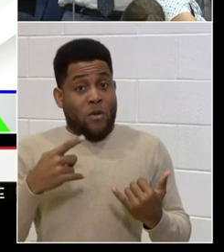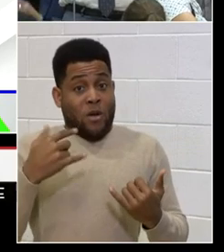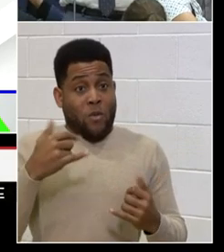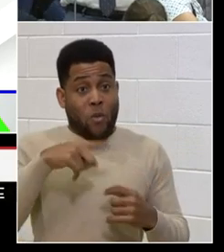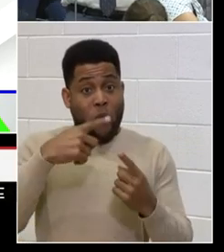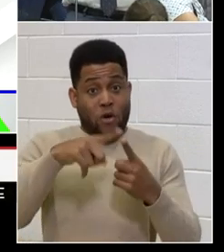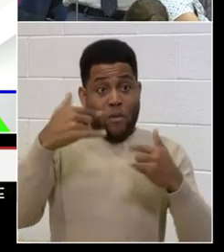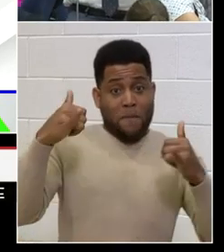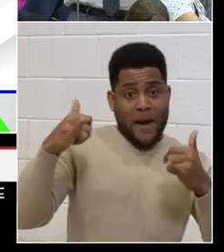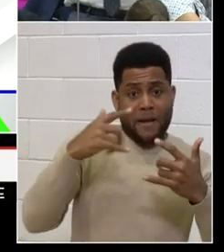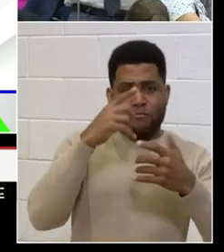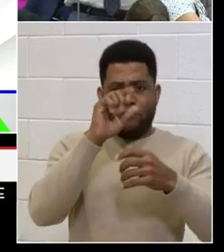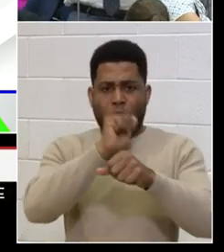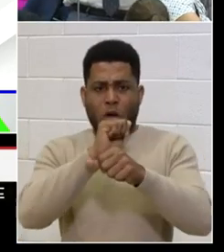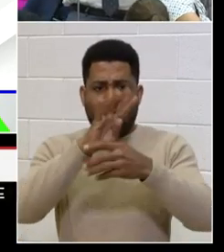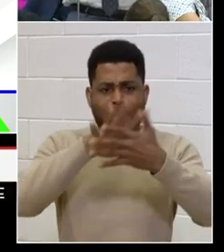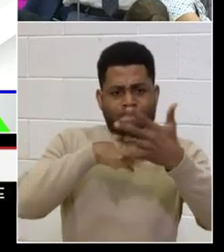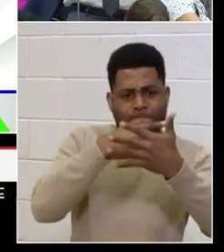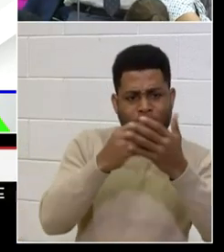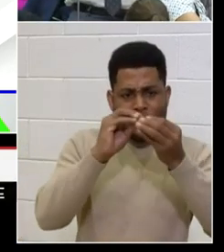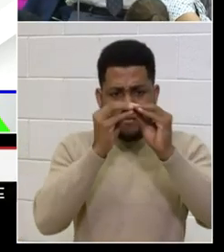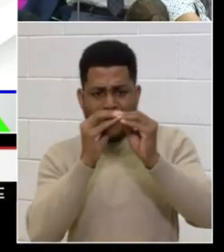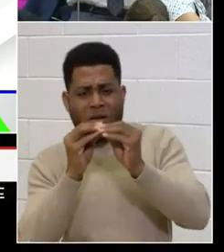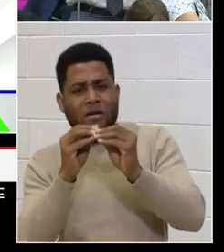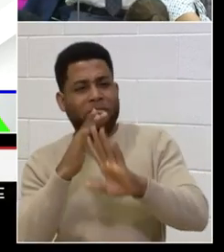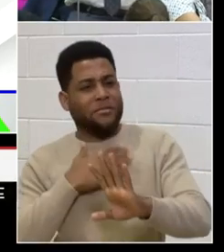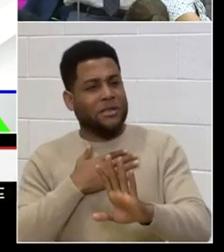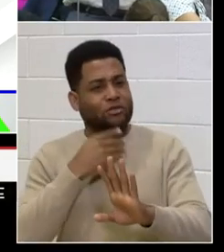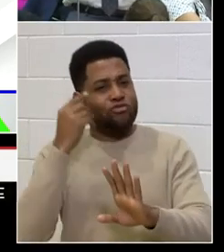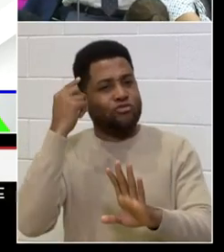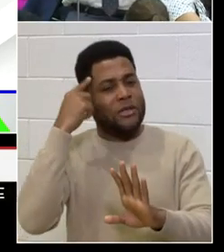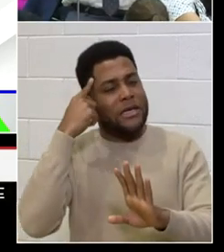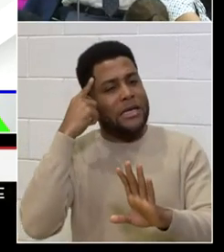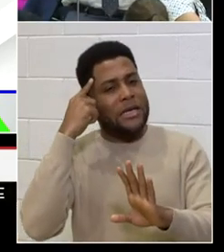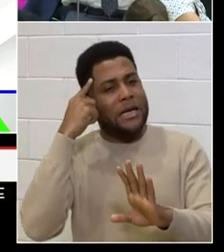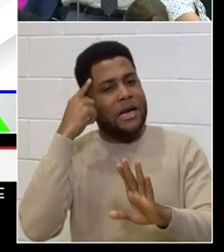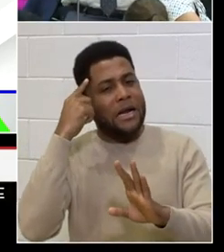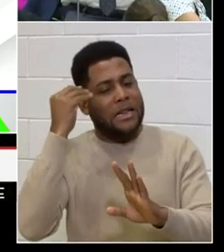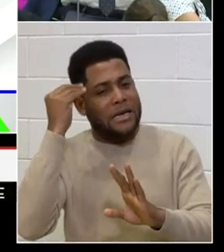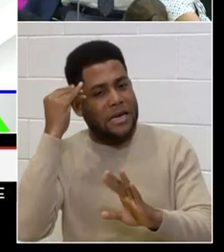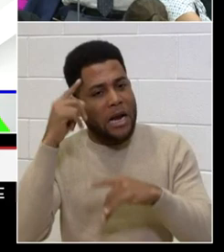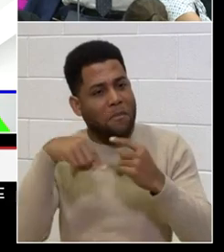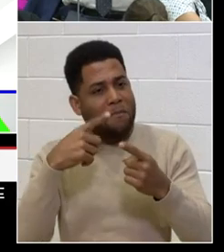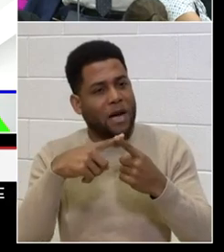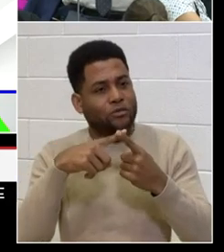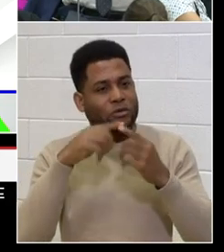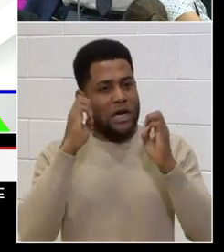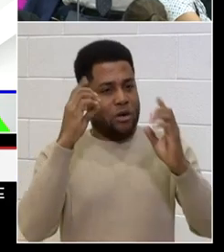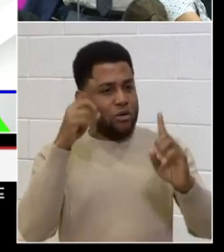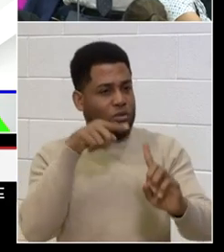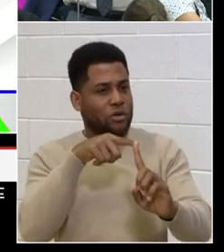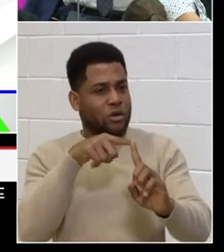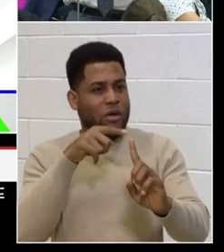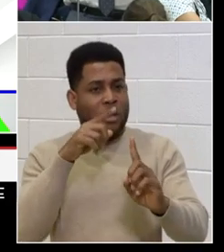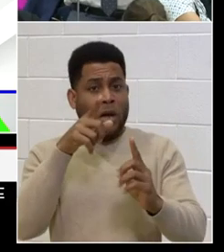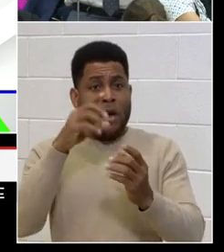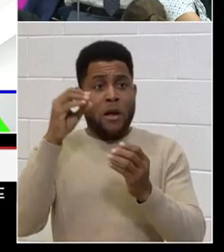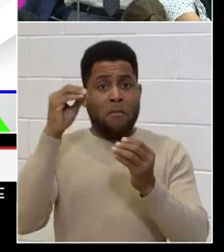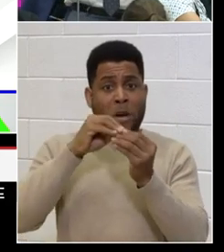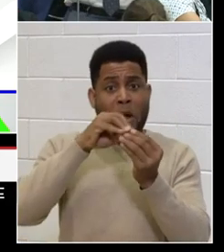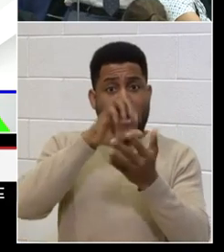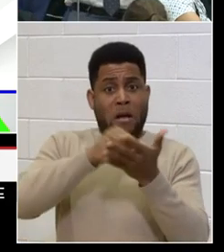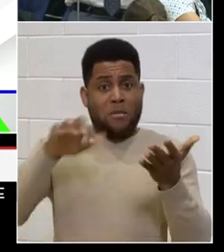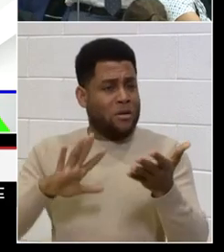have. Hold education harmless, or nudge us up a little bit. And as you have your discussions, I want you to think,